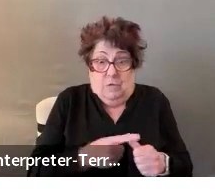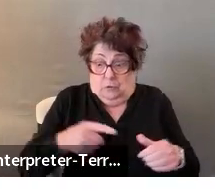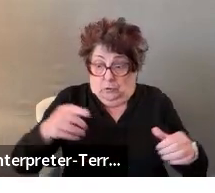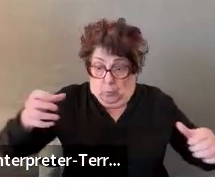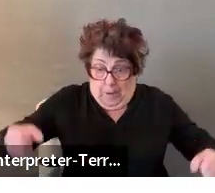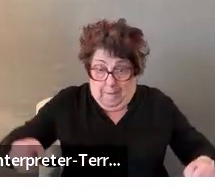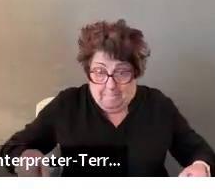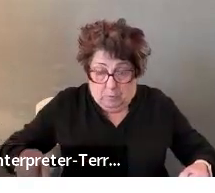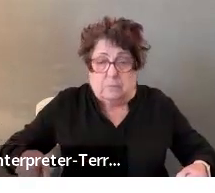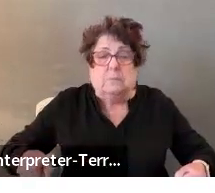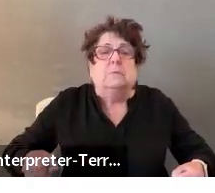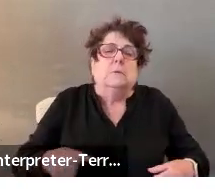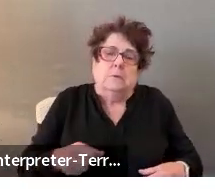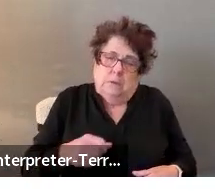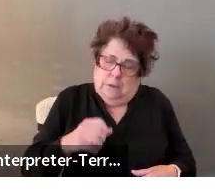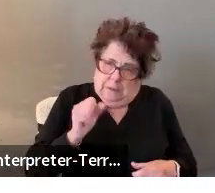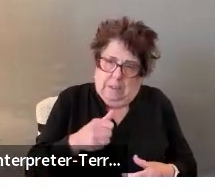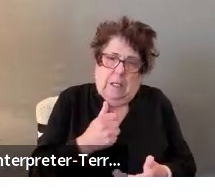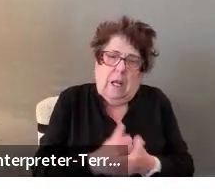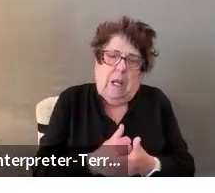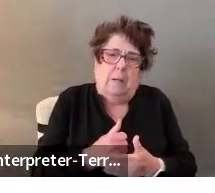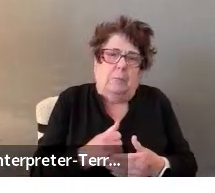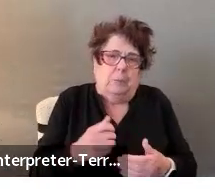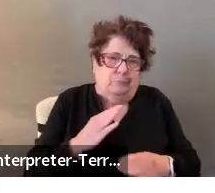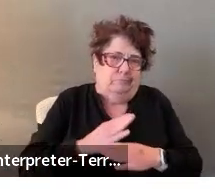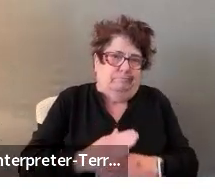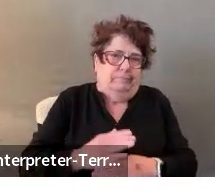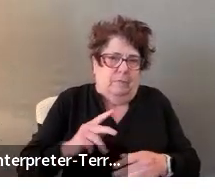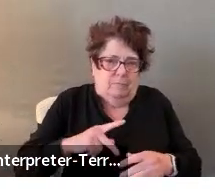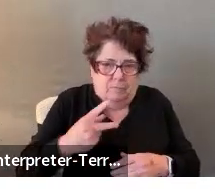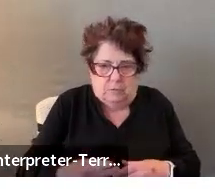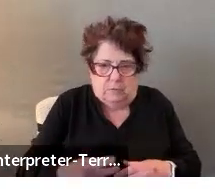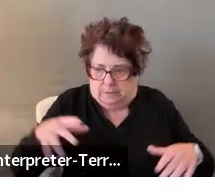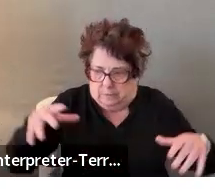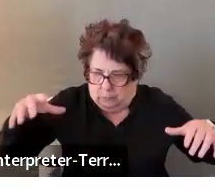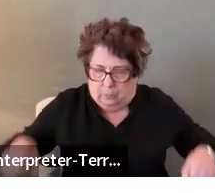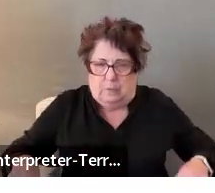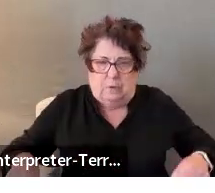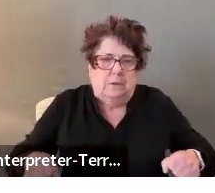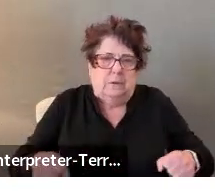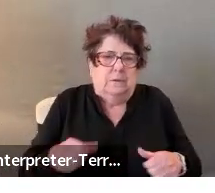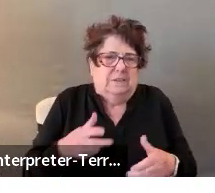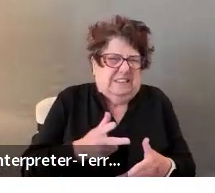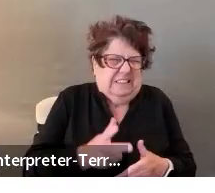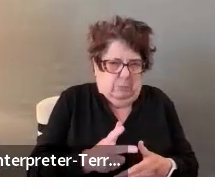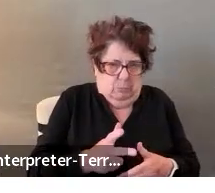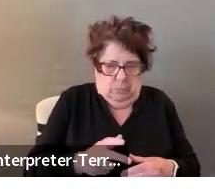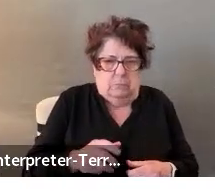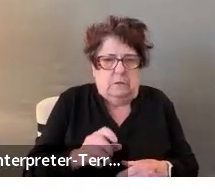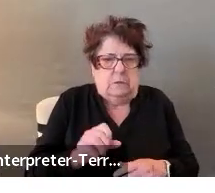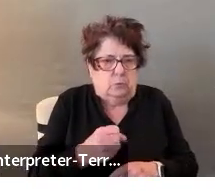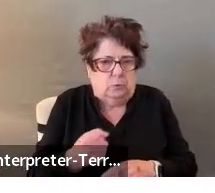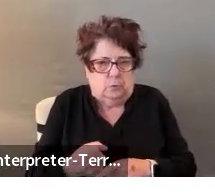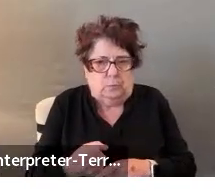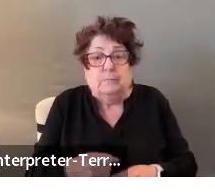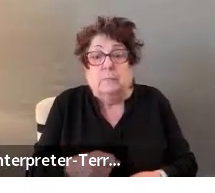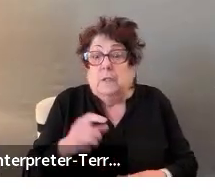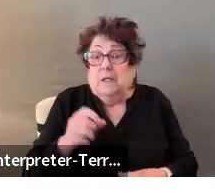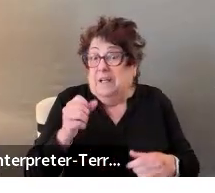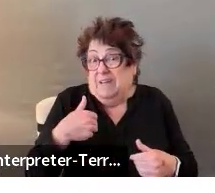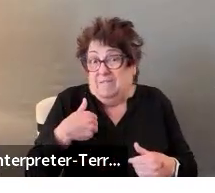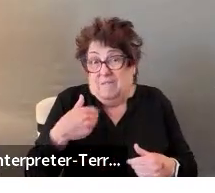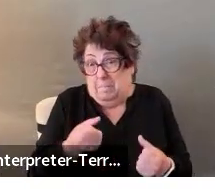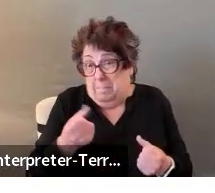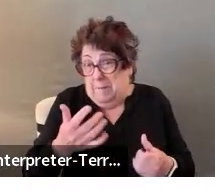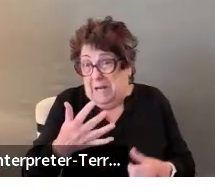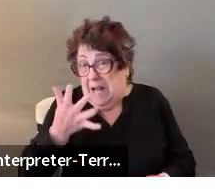helping individuals to steady themselves in slippery conditions. They come in many colors and styles. Choose a color that